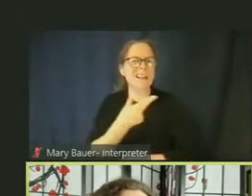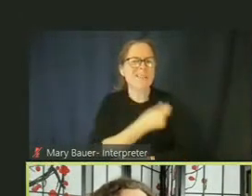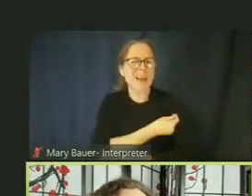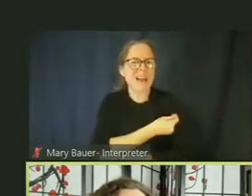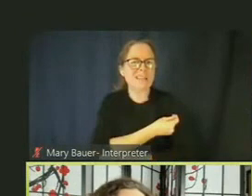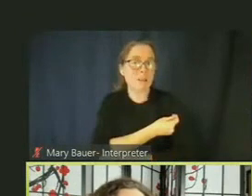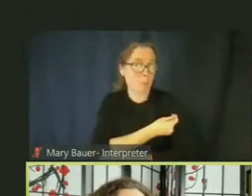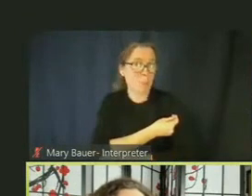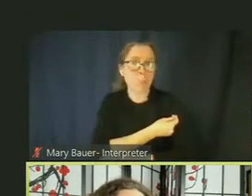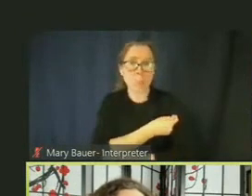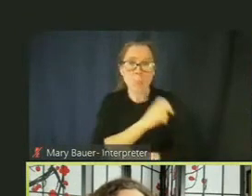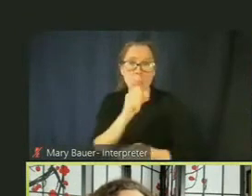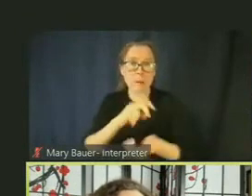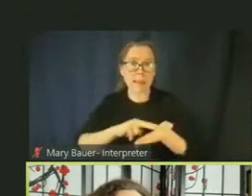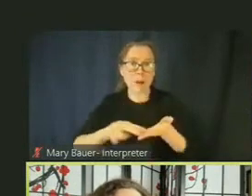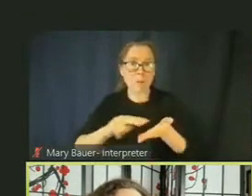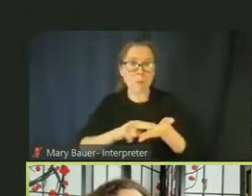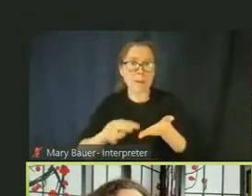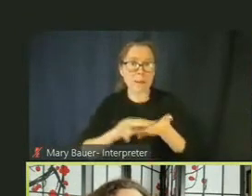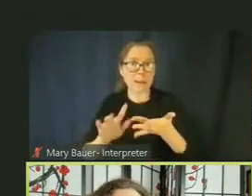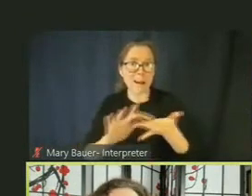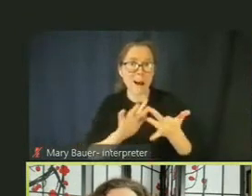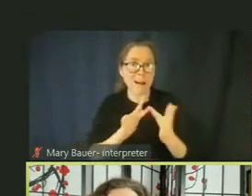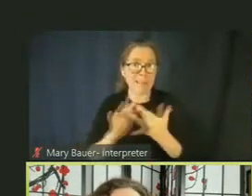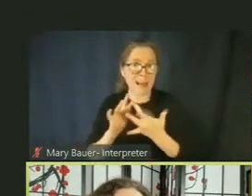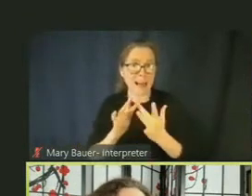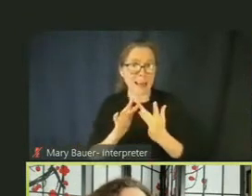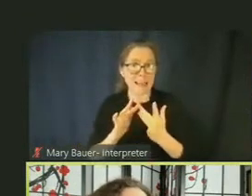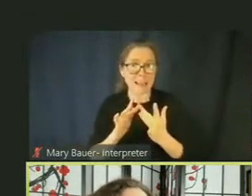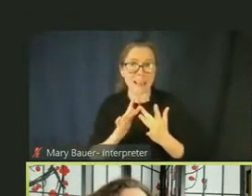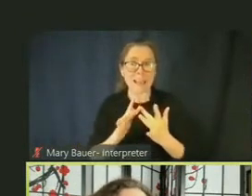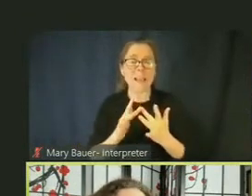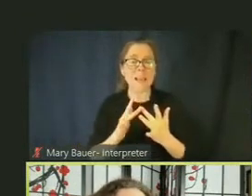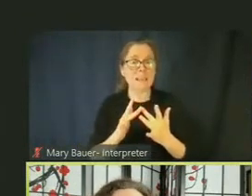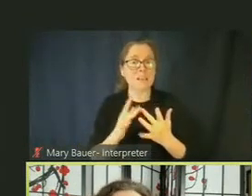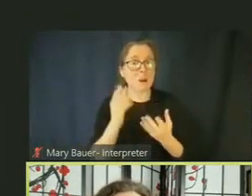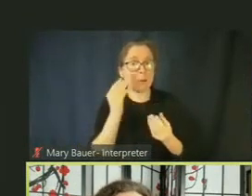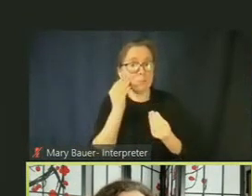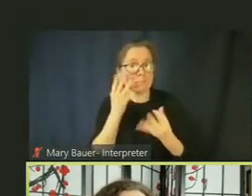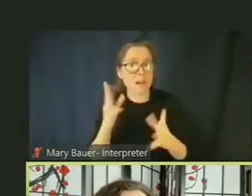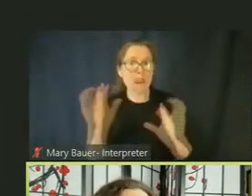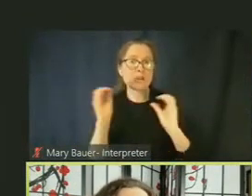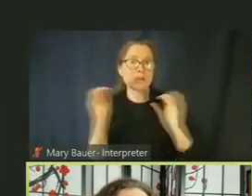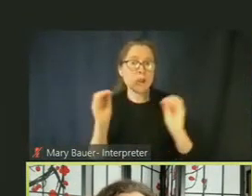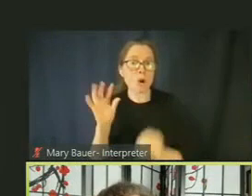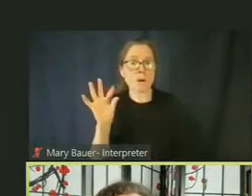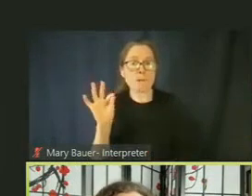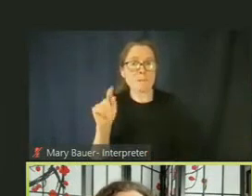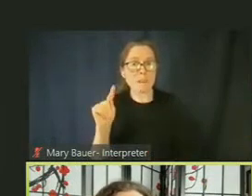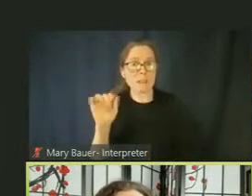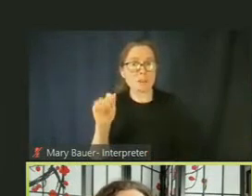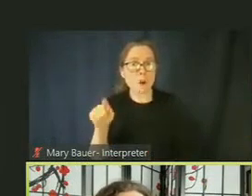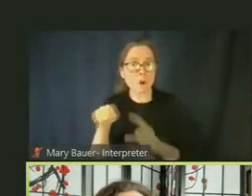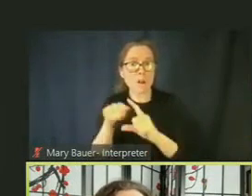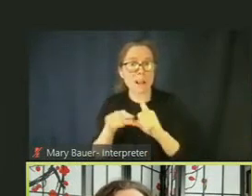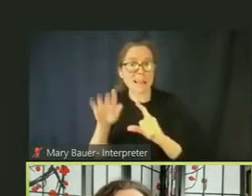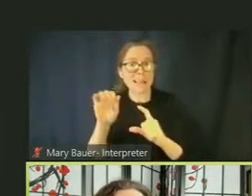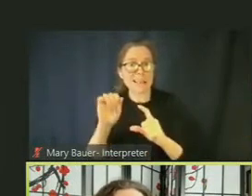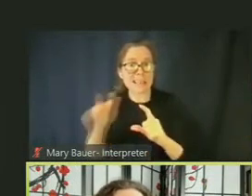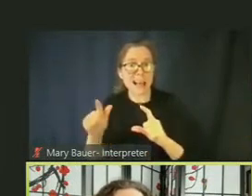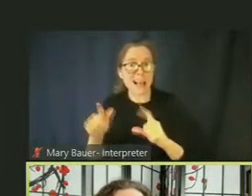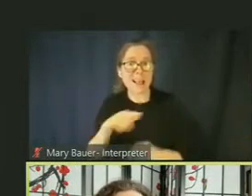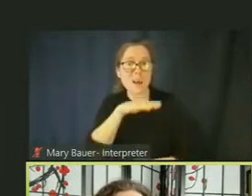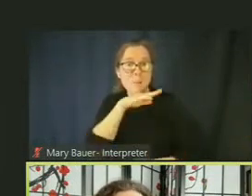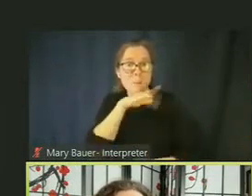available. It's online, but I just like to make sure people know there's no fetal cells, there's no pork, there's no eggs,